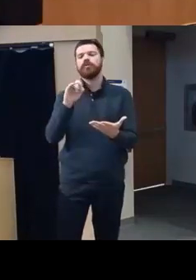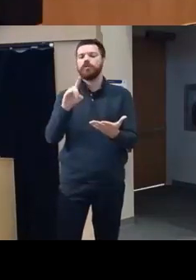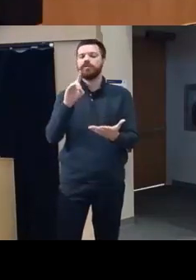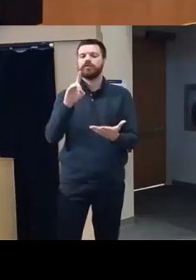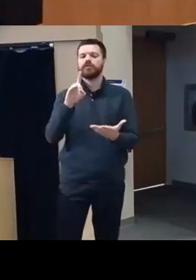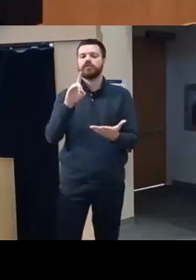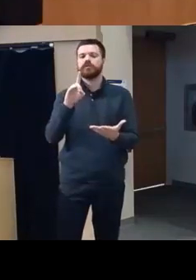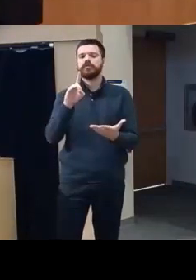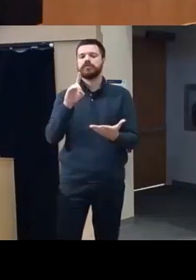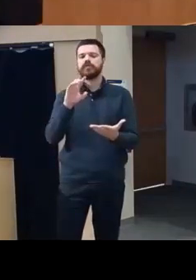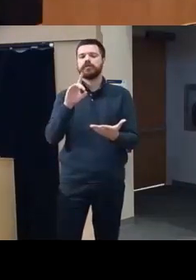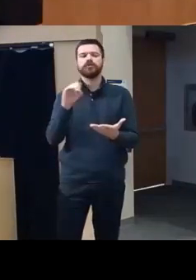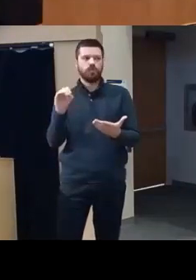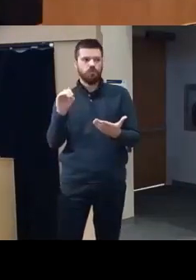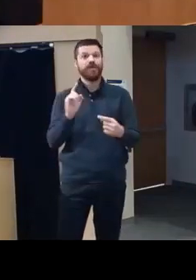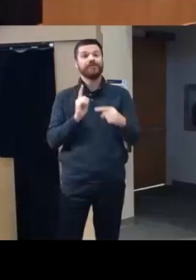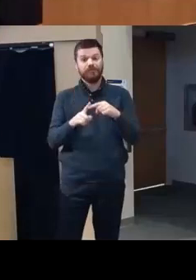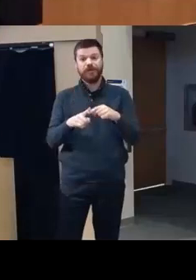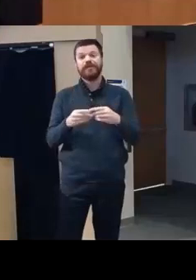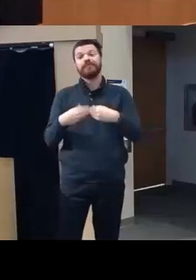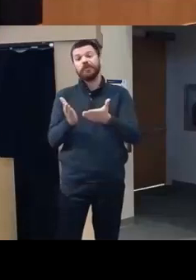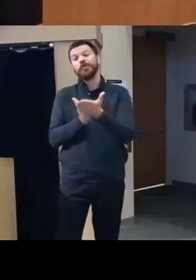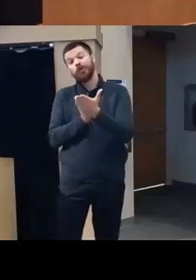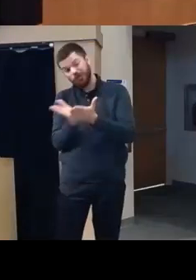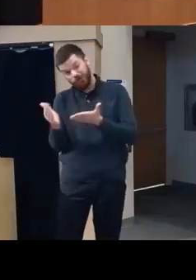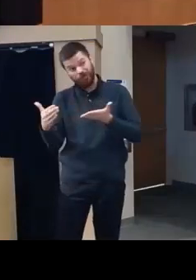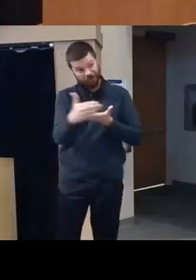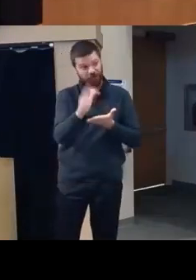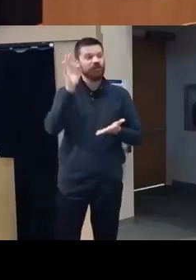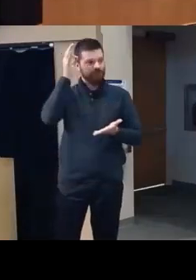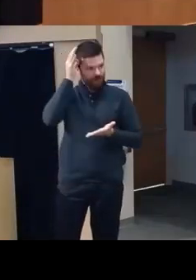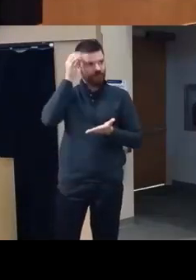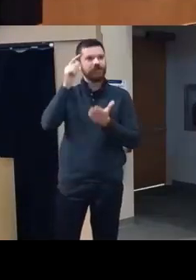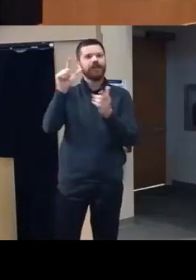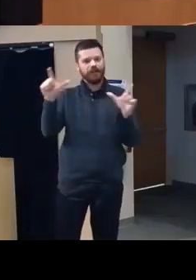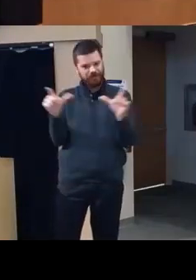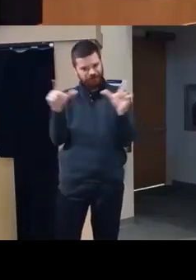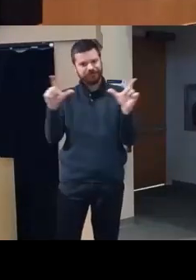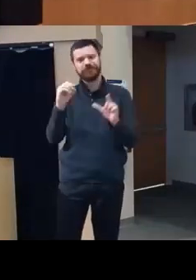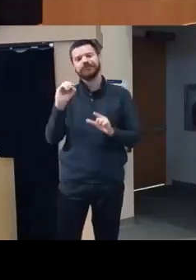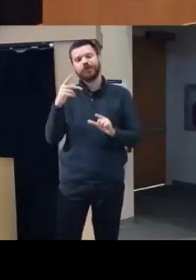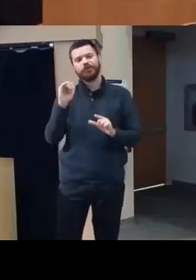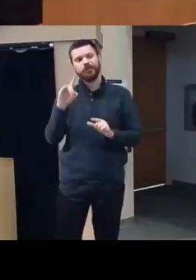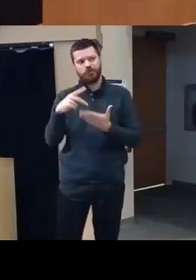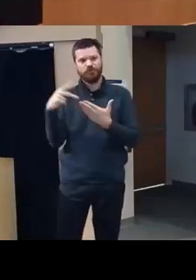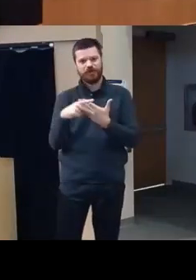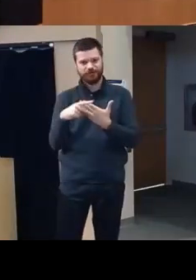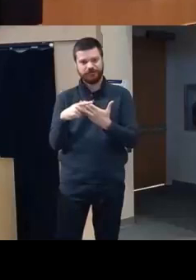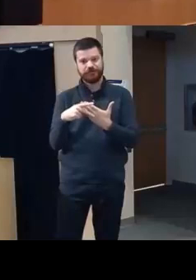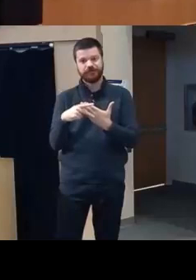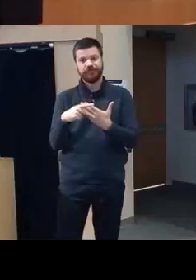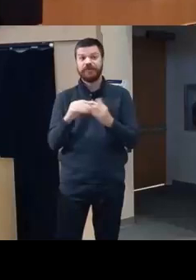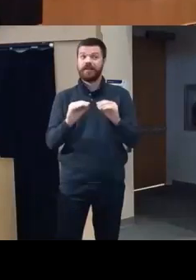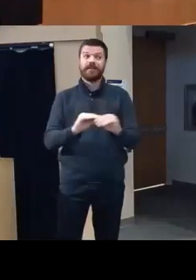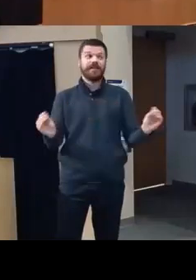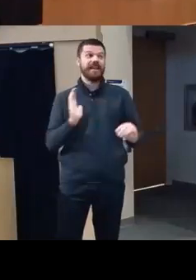be administered through federally licensed opioid treatment programs. And none